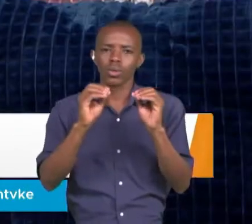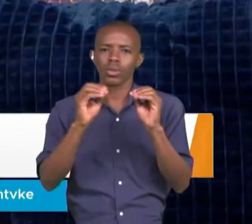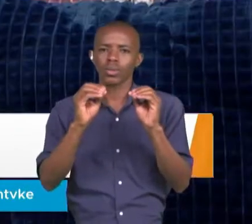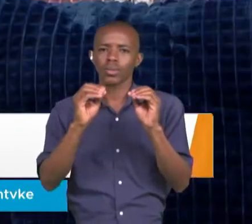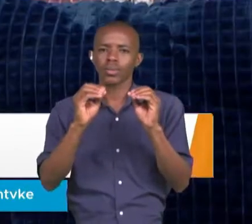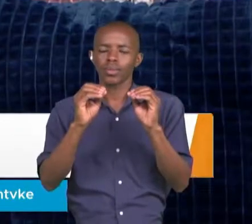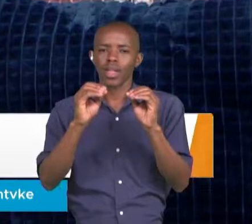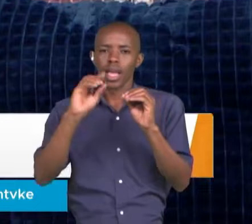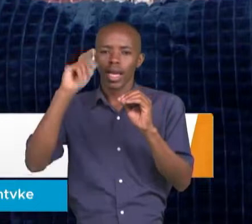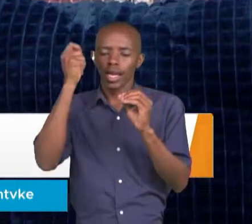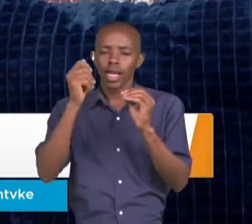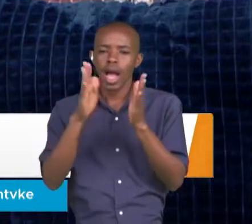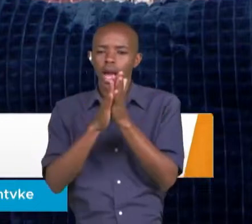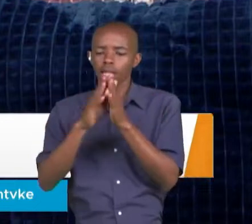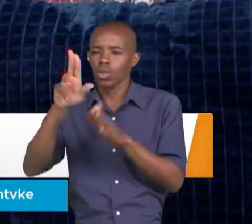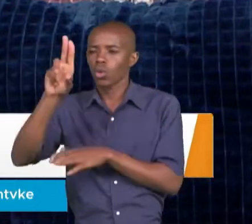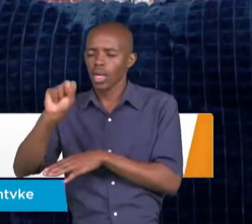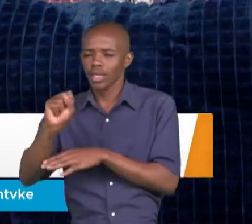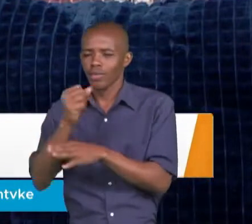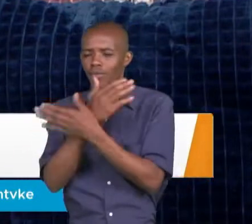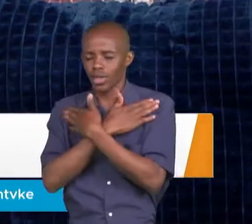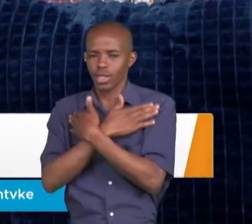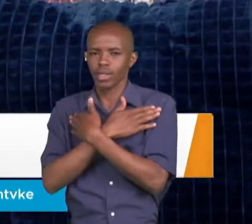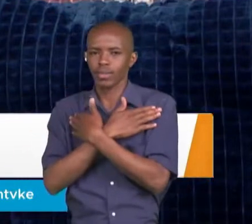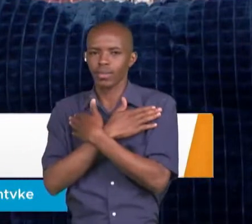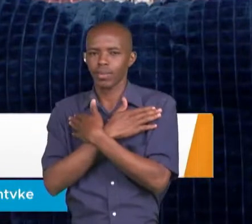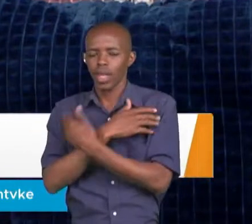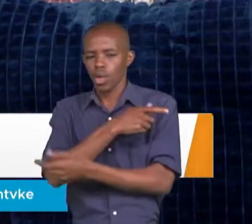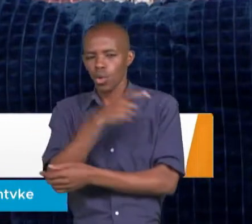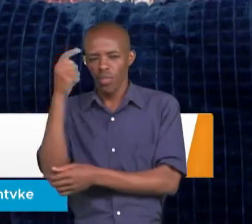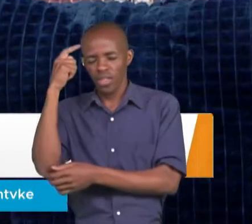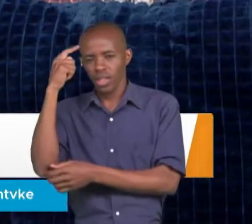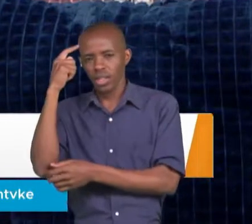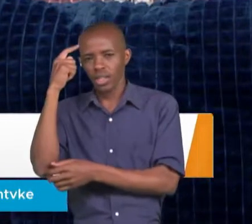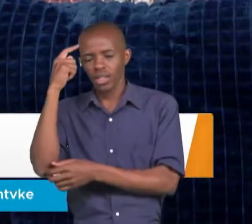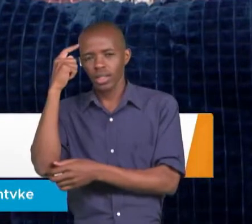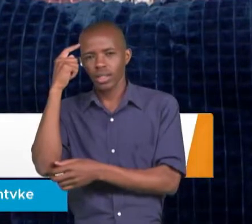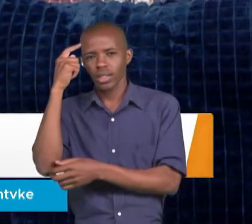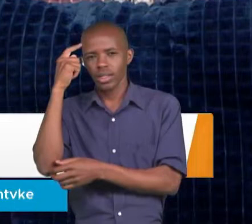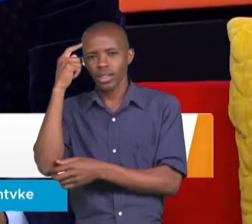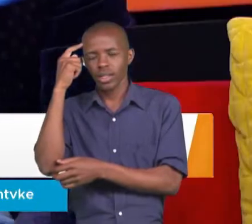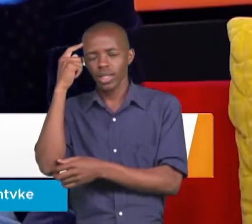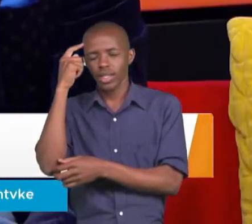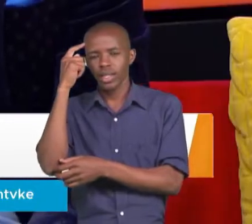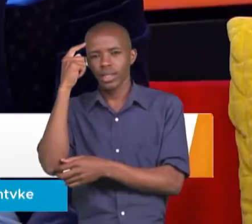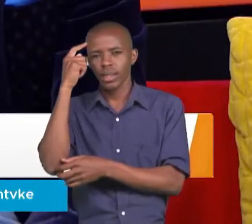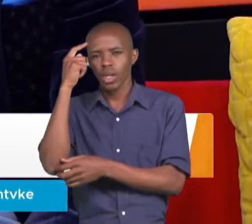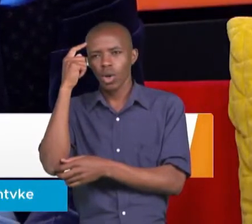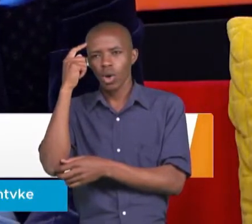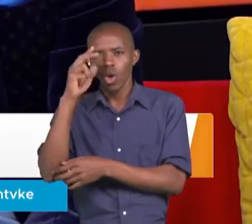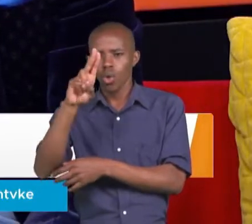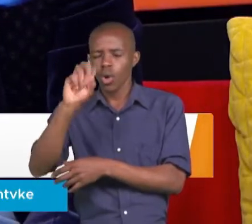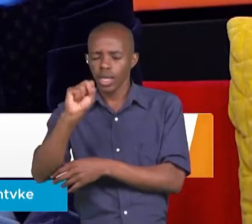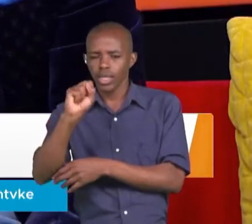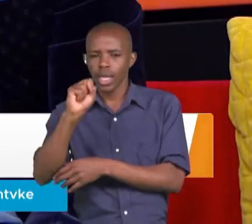Now, Kenya, US, friendly yes. zones here. Yes. Now, do you think there'll be that humane angle from the